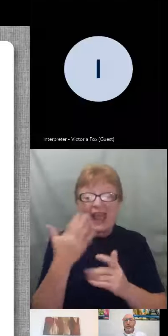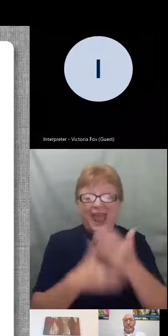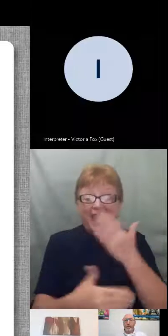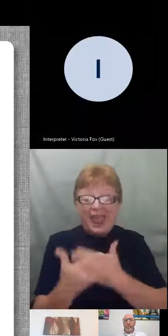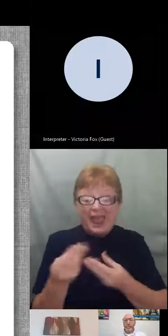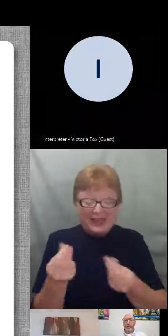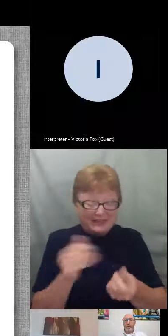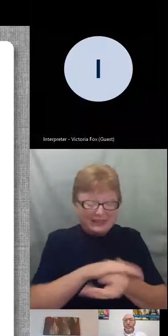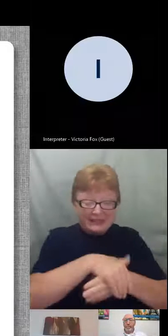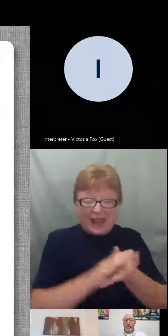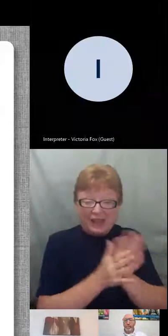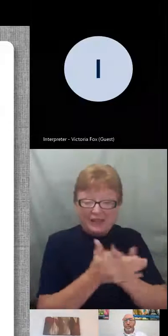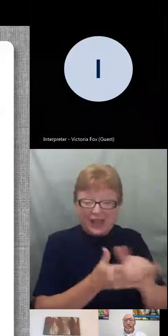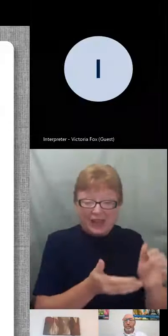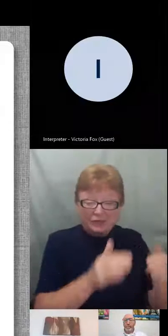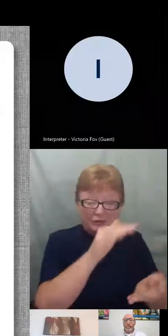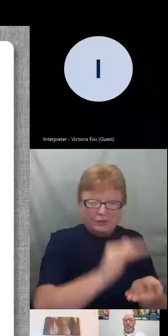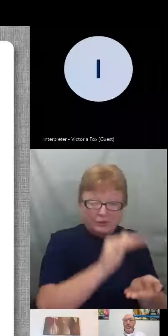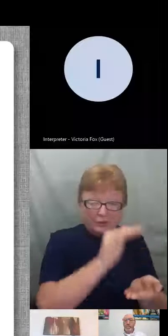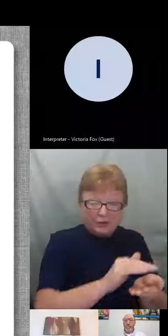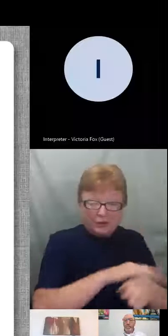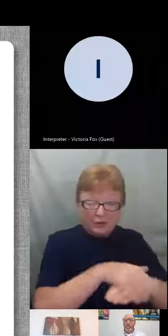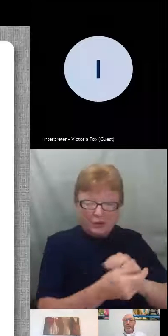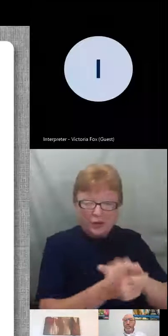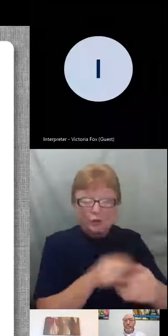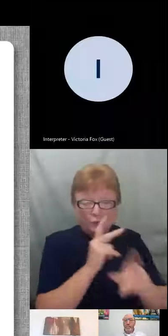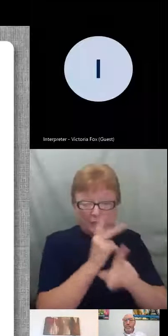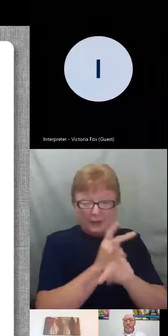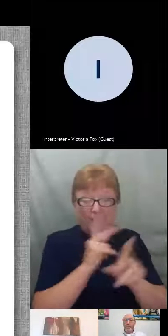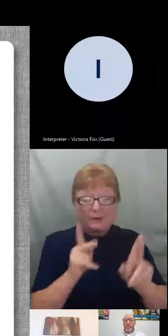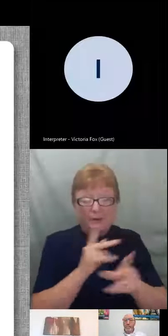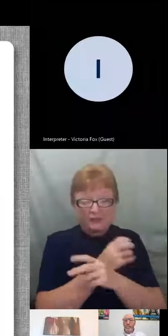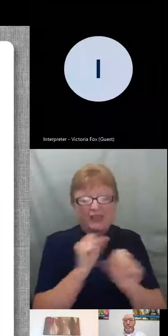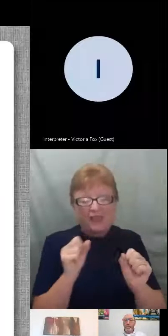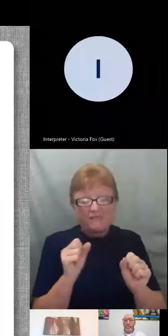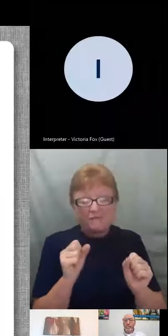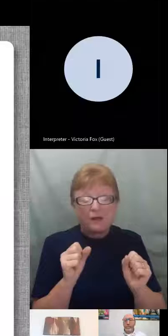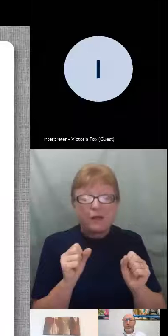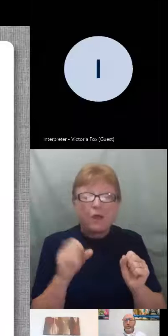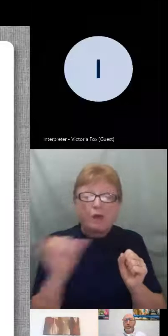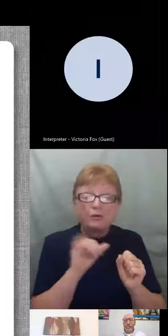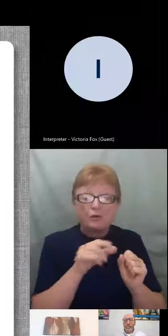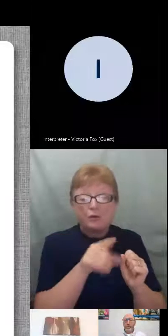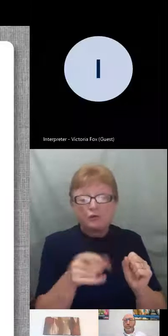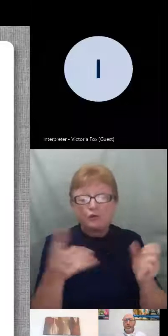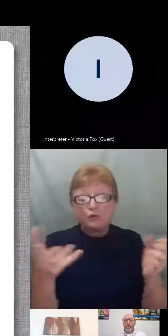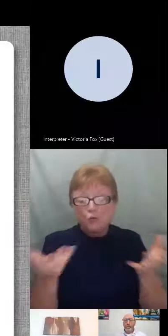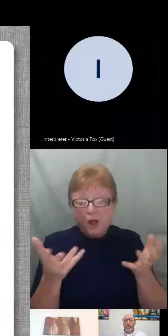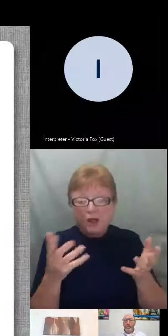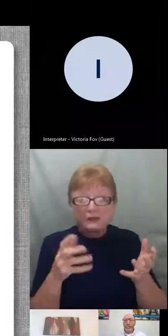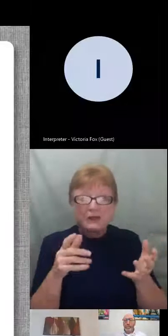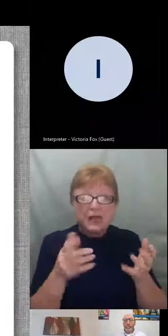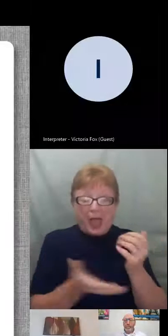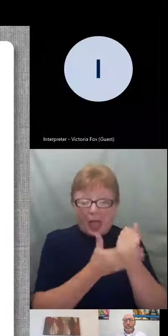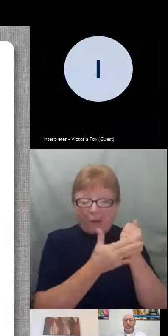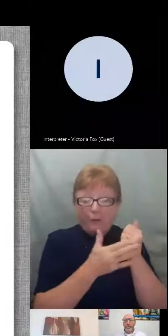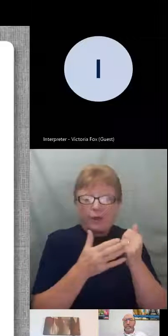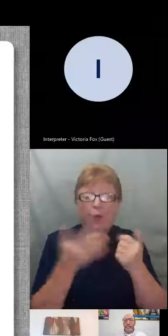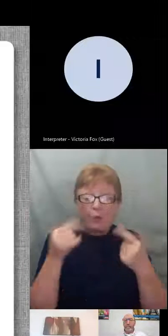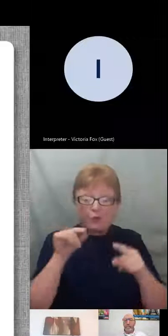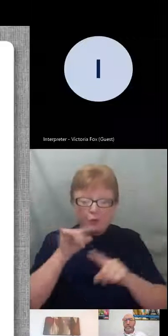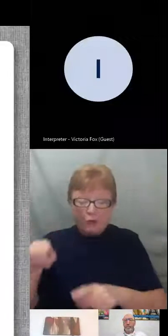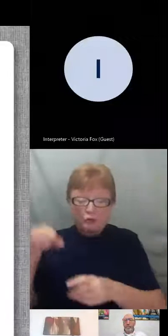be available to help keep you safe. If you do require assistance at the polls, you